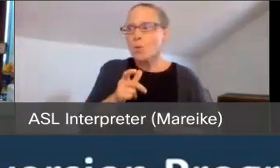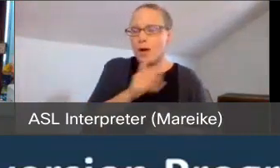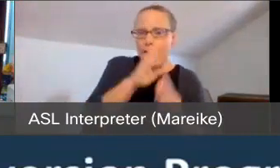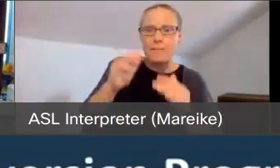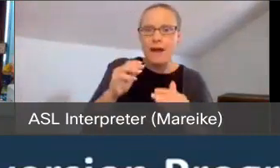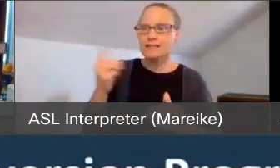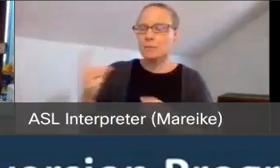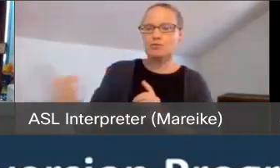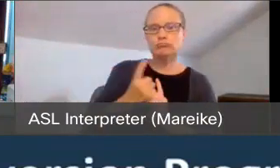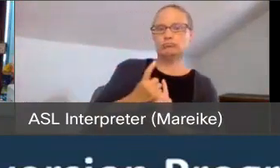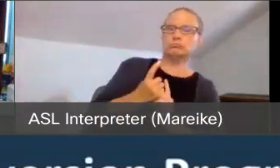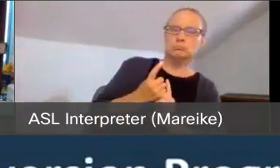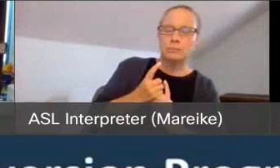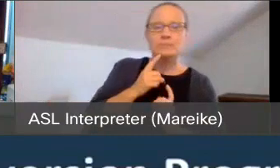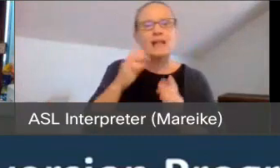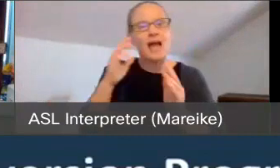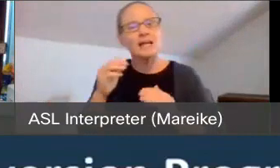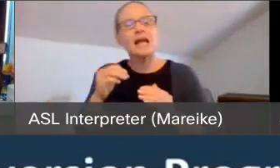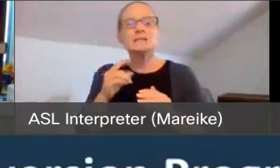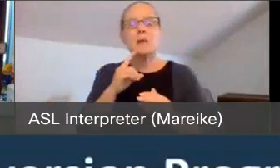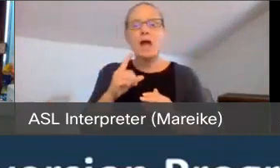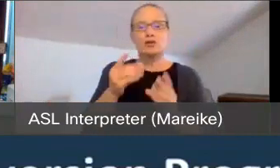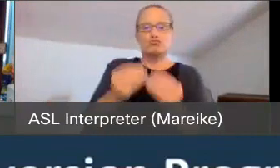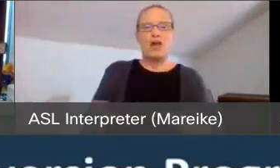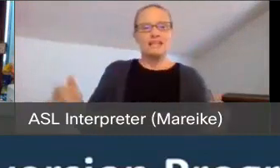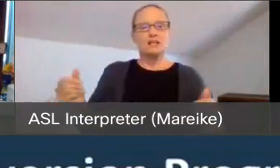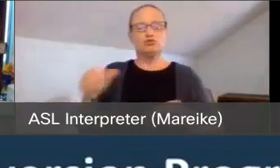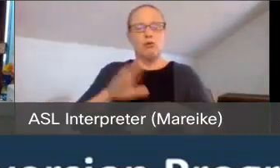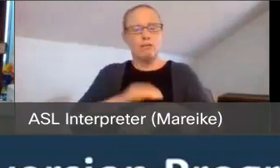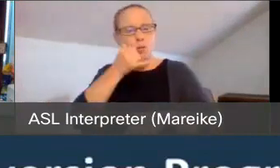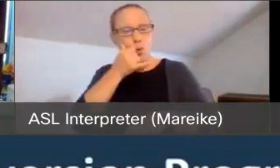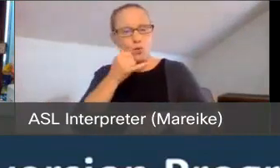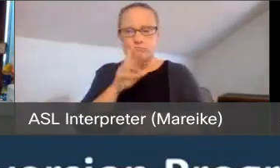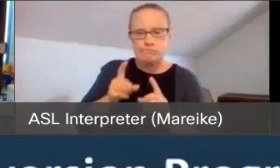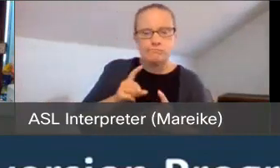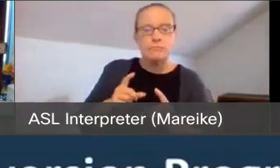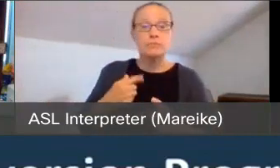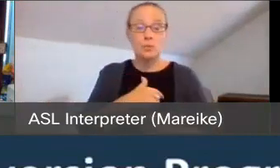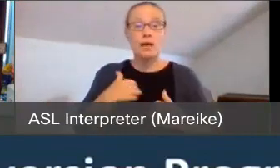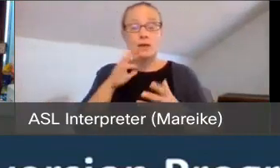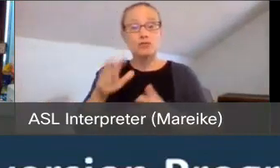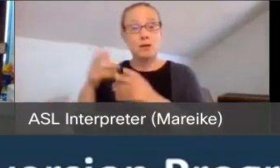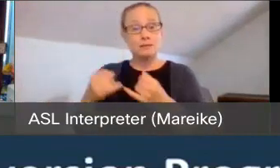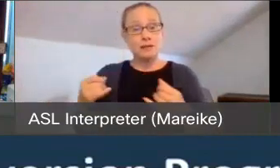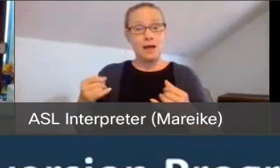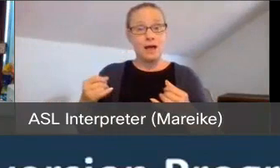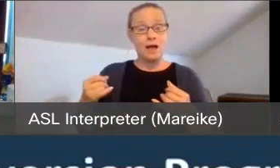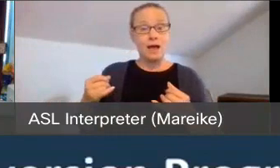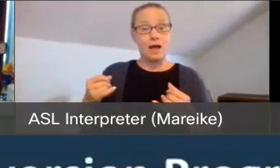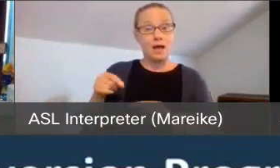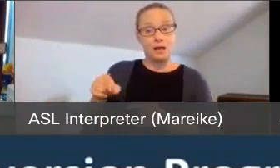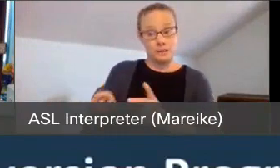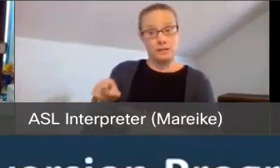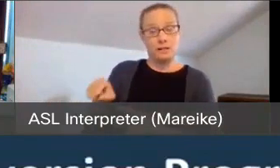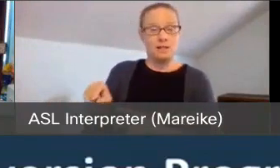someone to come out, they expect for some resolution to their case. And so we have our crisis line folks, the folks that the behavioral